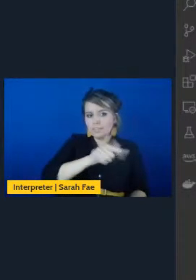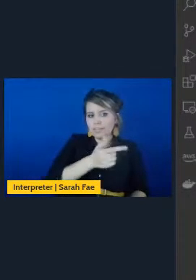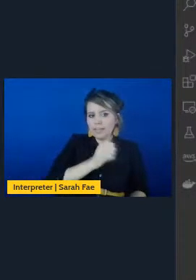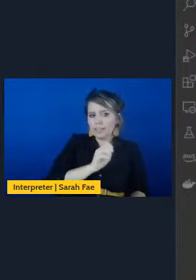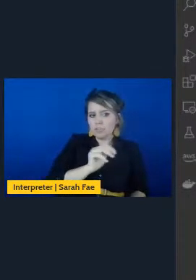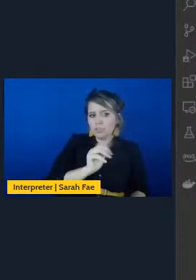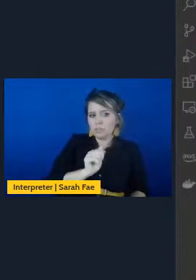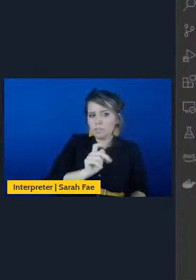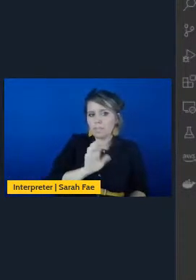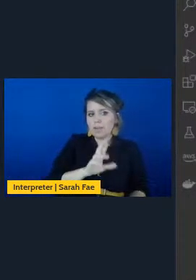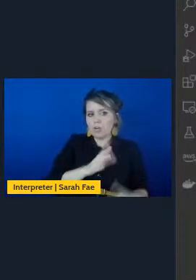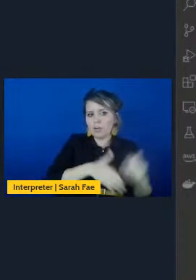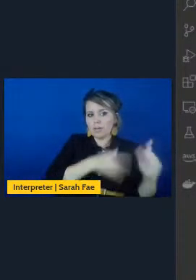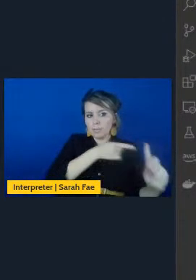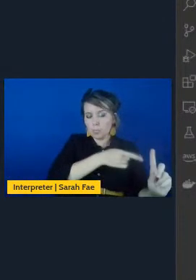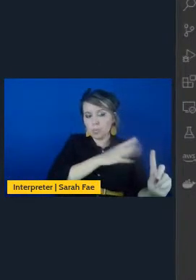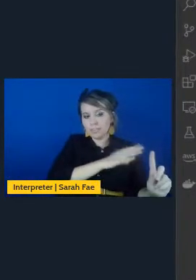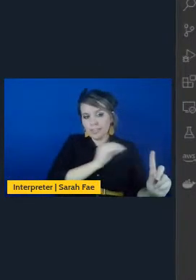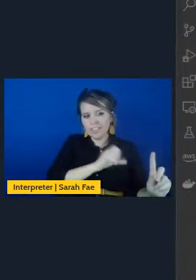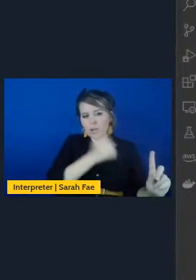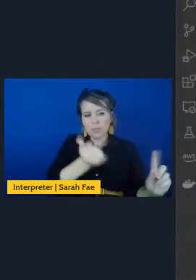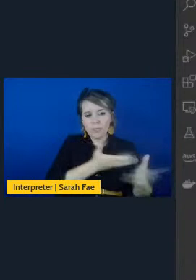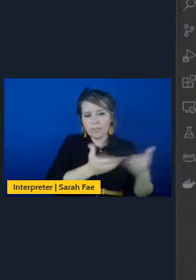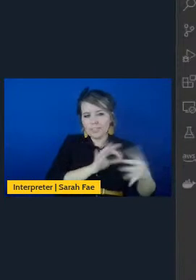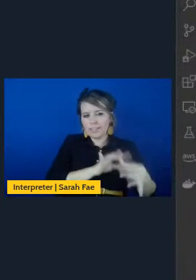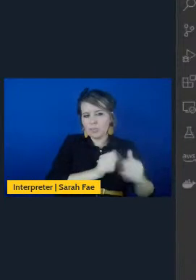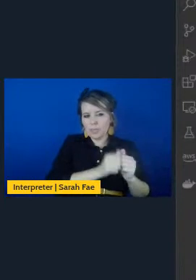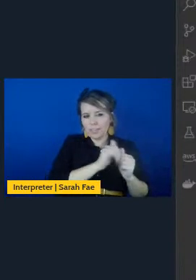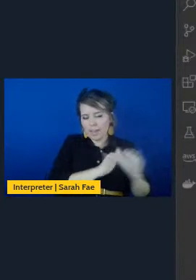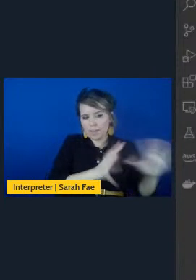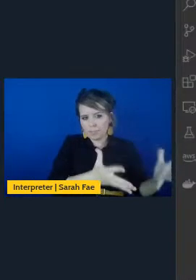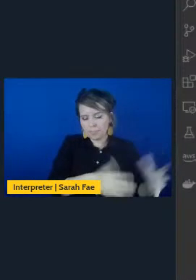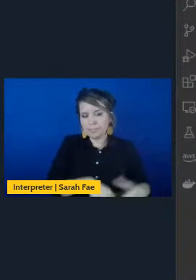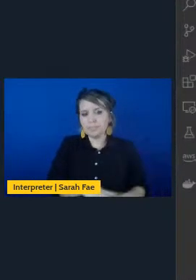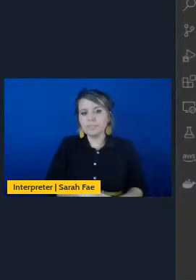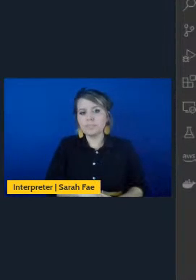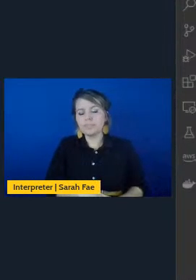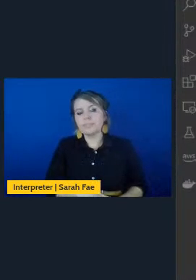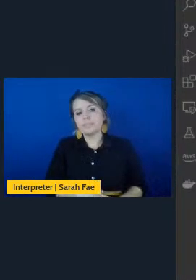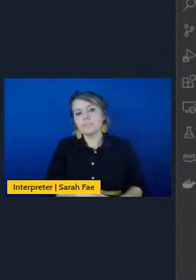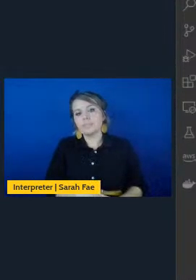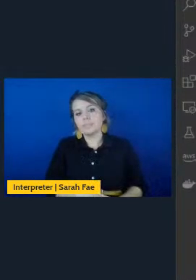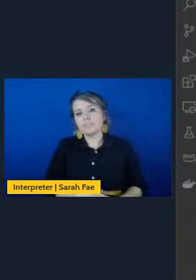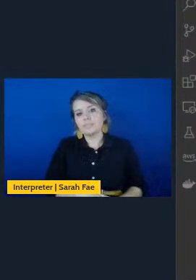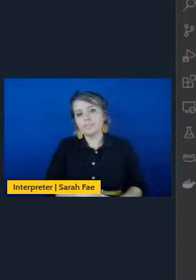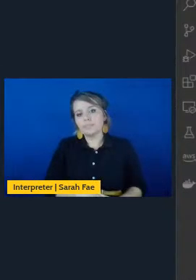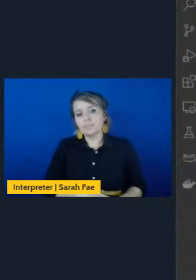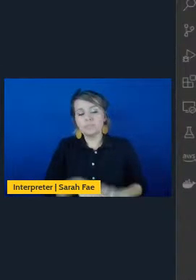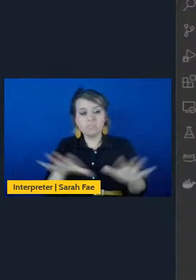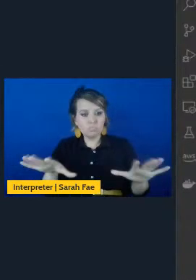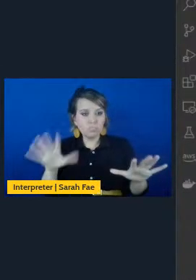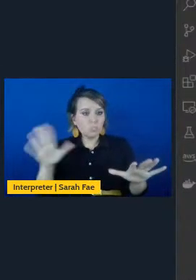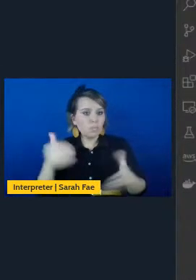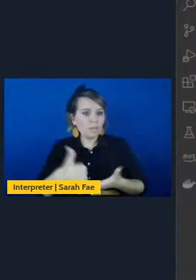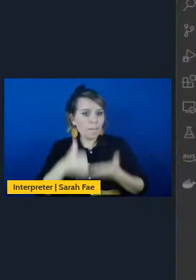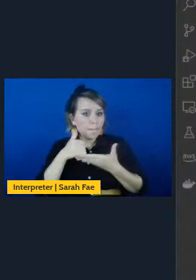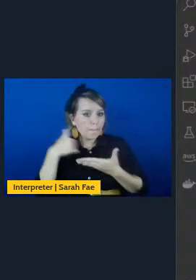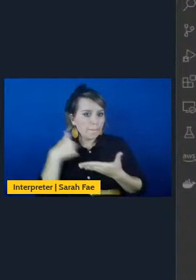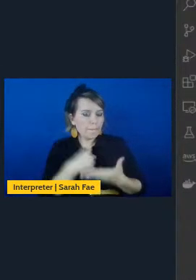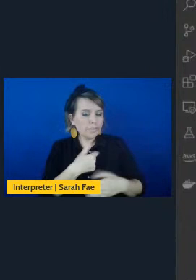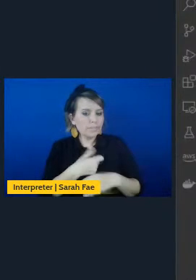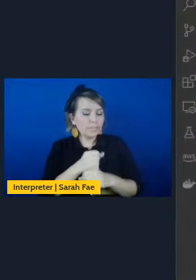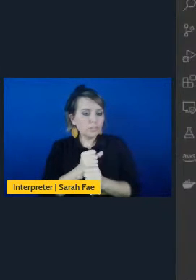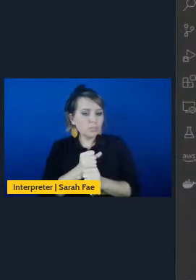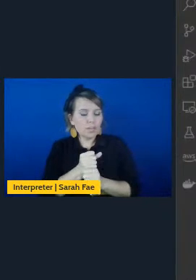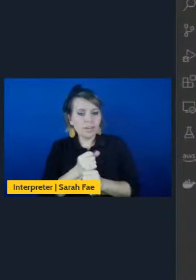and the other artifact aligned to that and the Lambda functions, which will help us to create